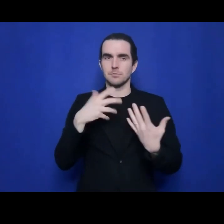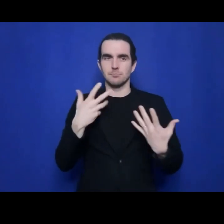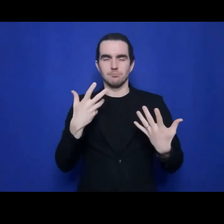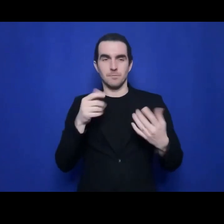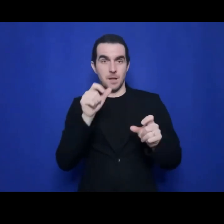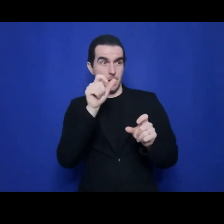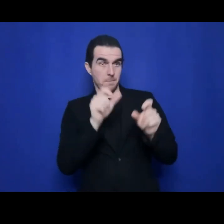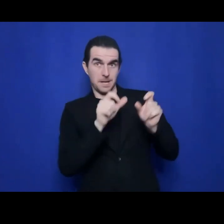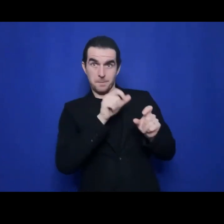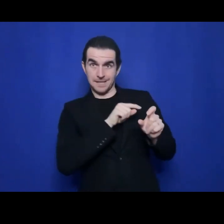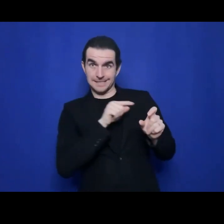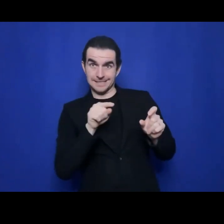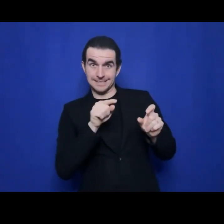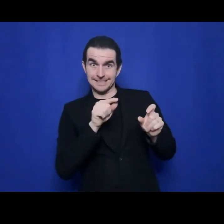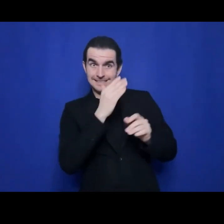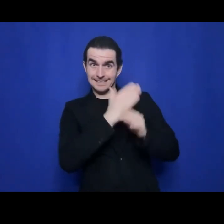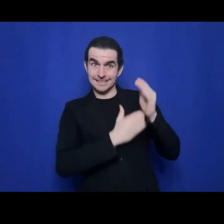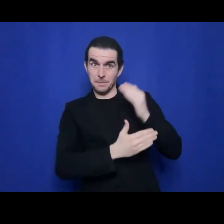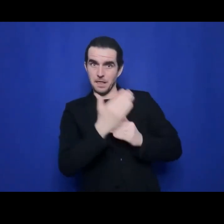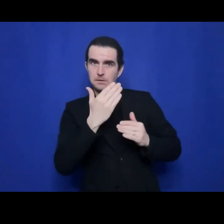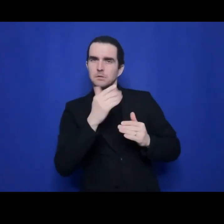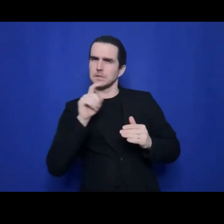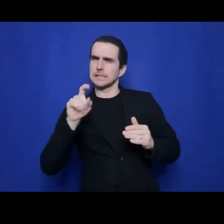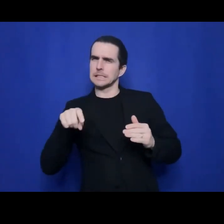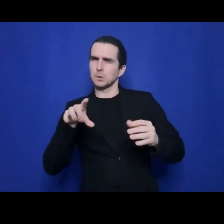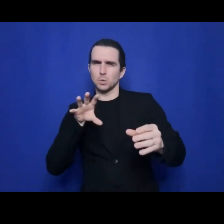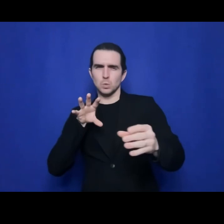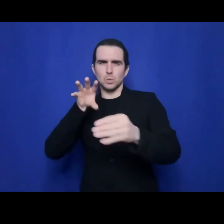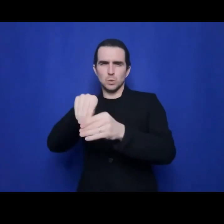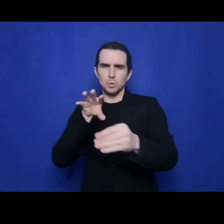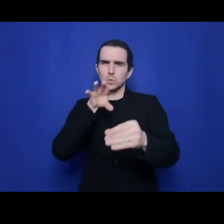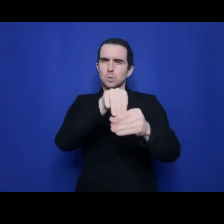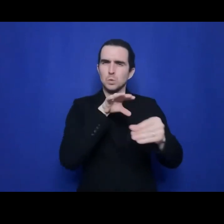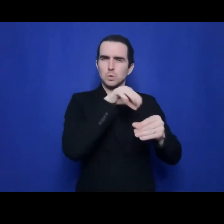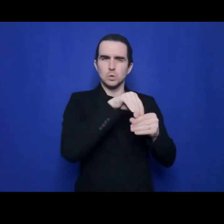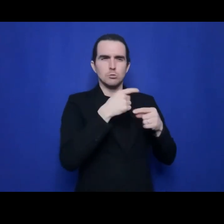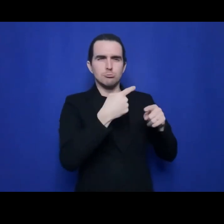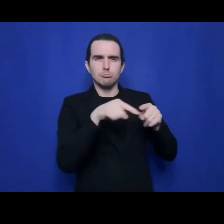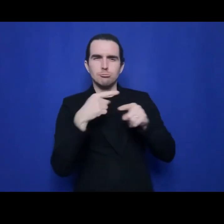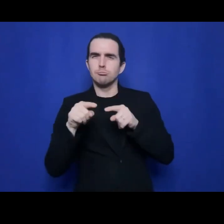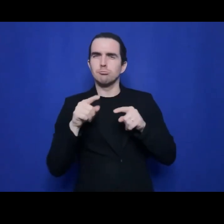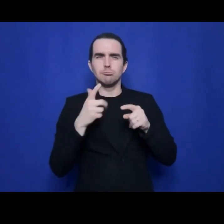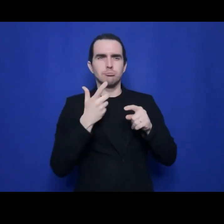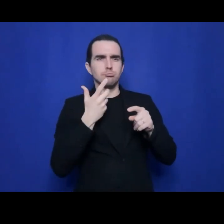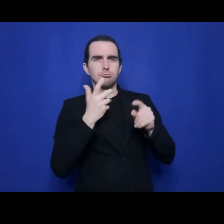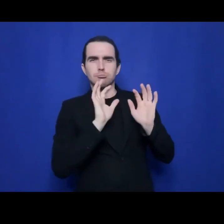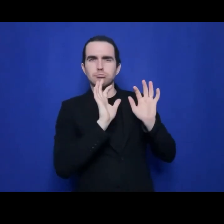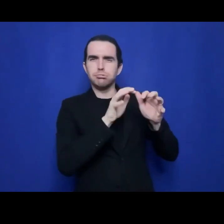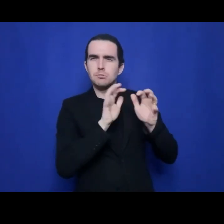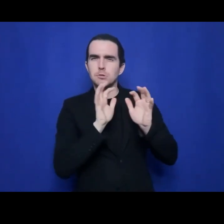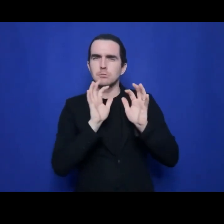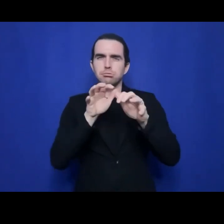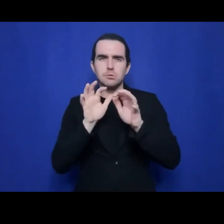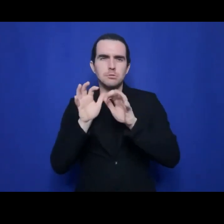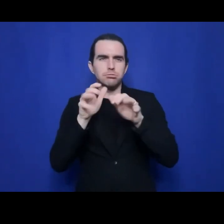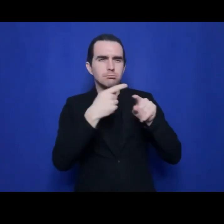in our communities or where we do participate, whether it's through organizations for the rights of people with disabilities or